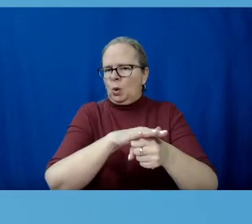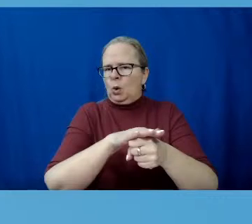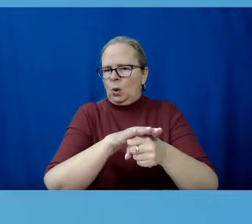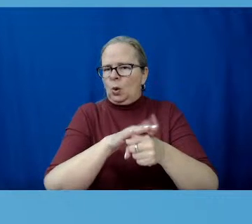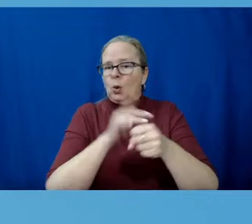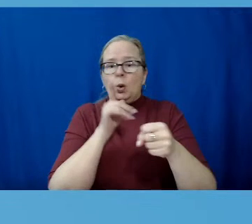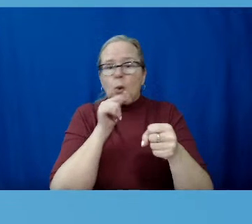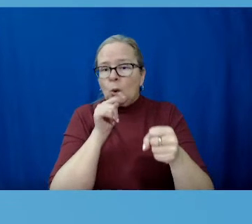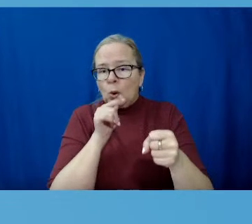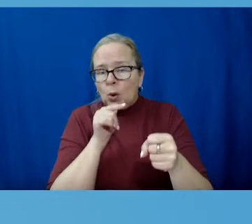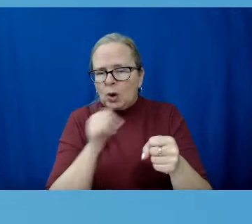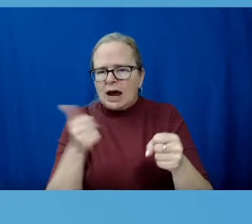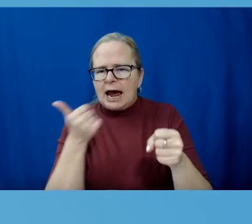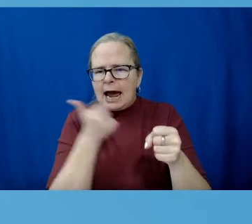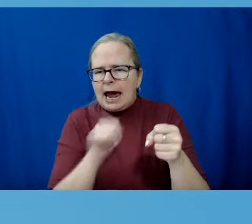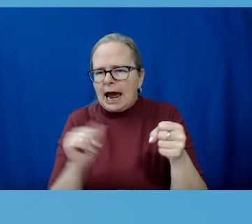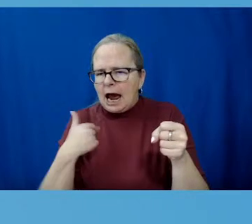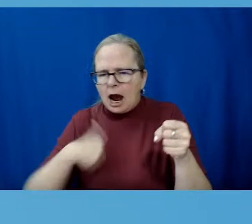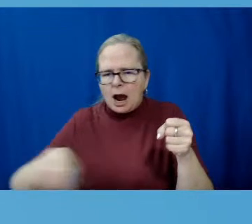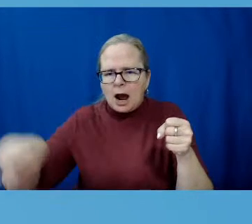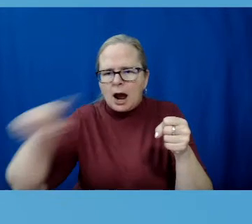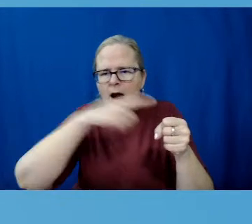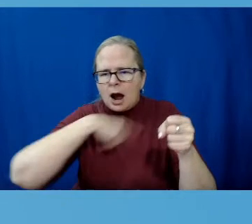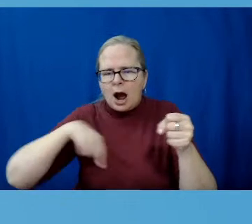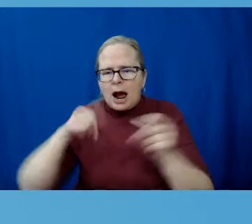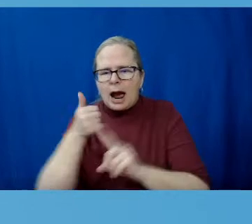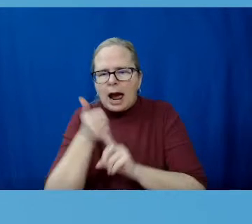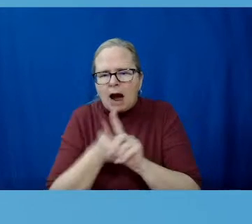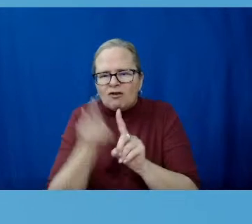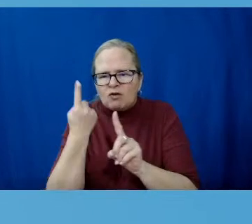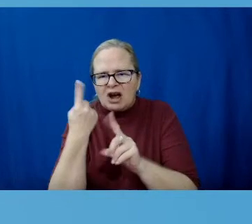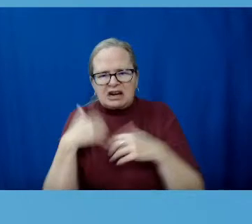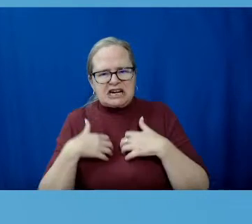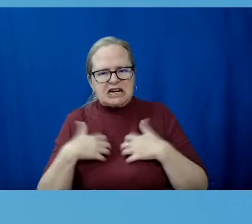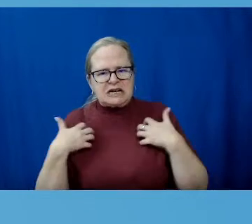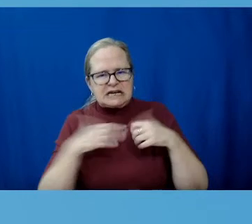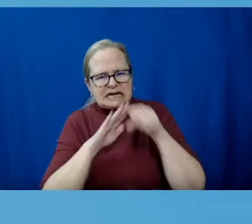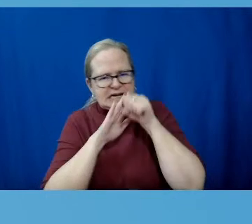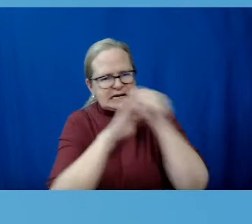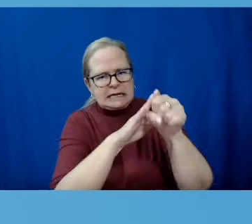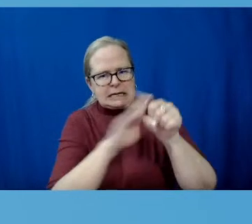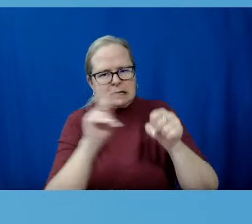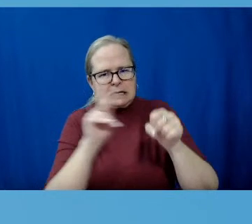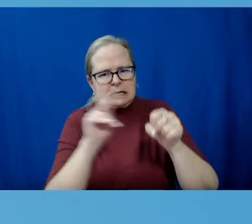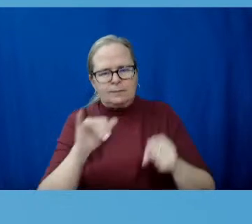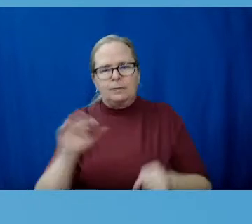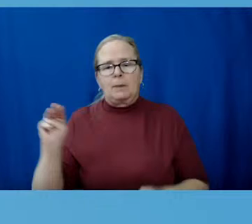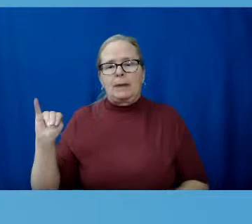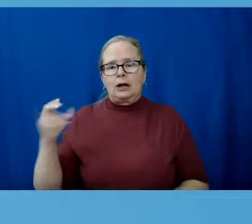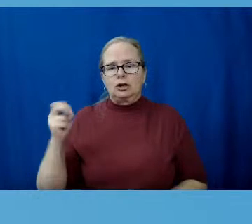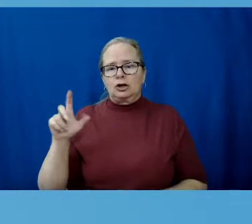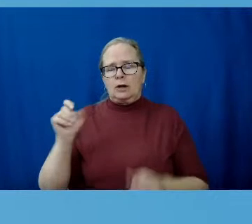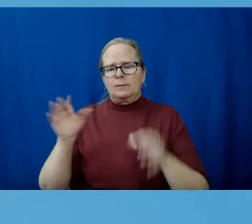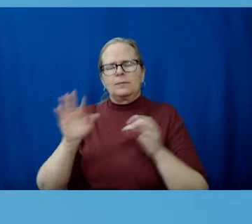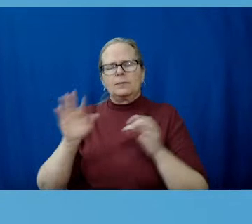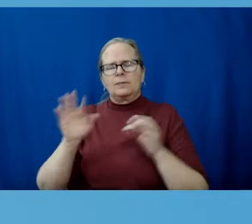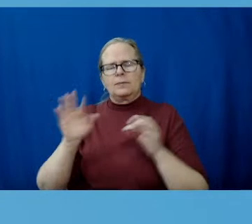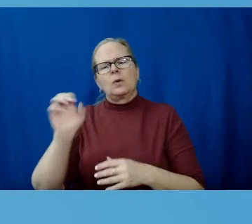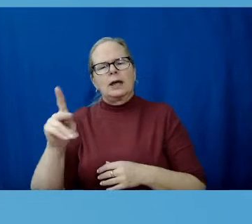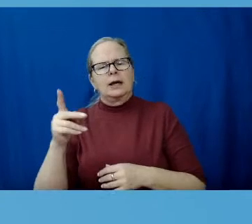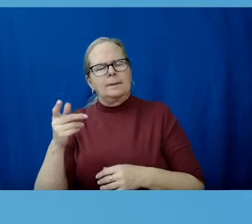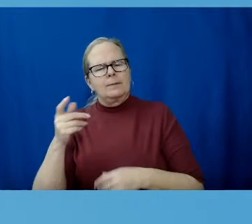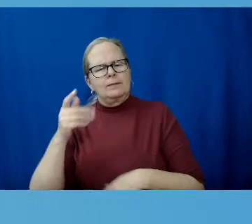like what happened in Minister Ahir's riding? And so when you have someone in power who seems to be